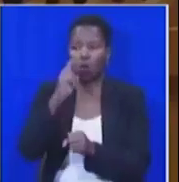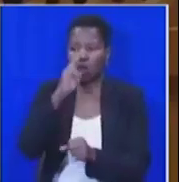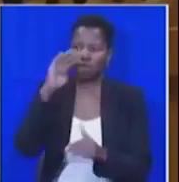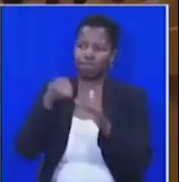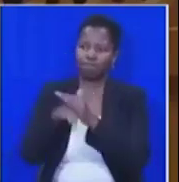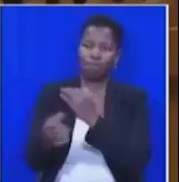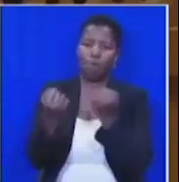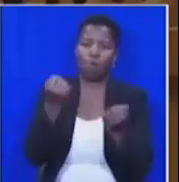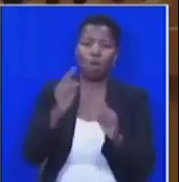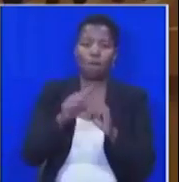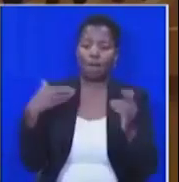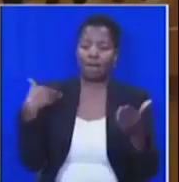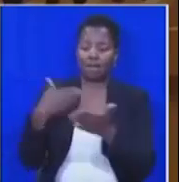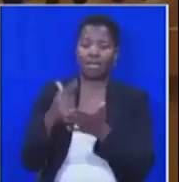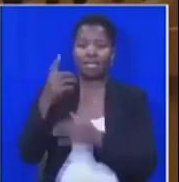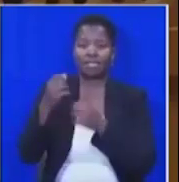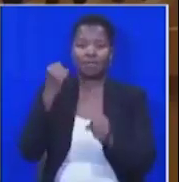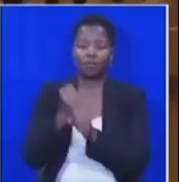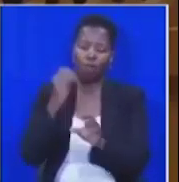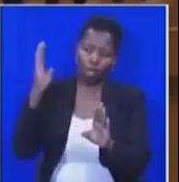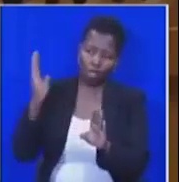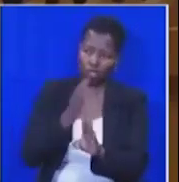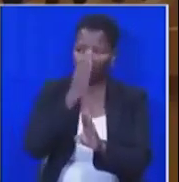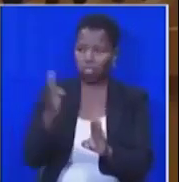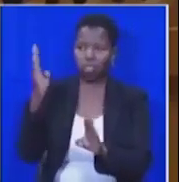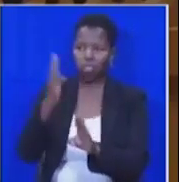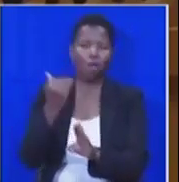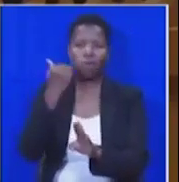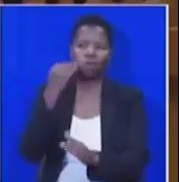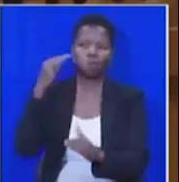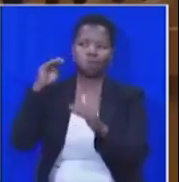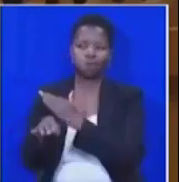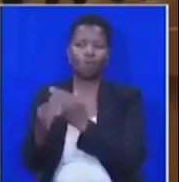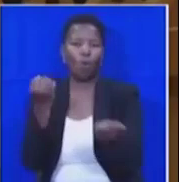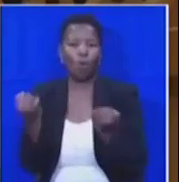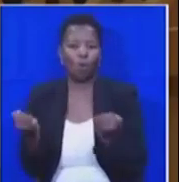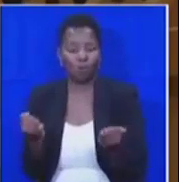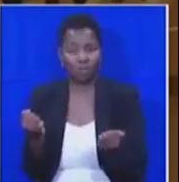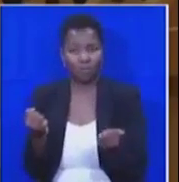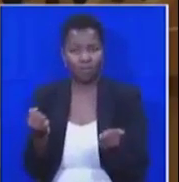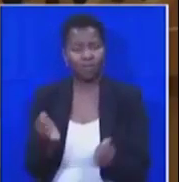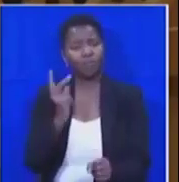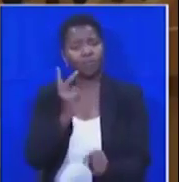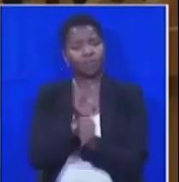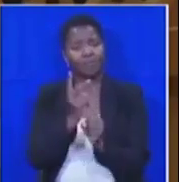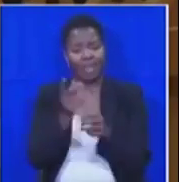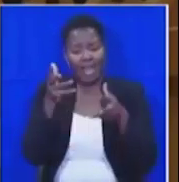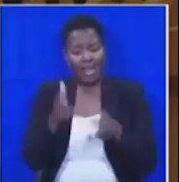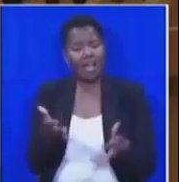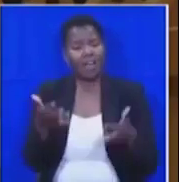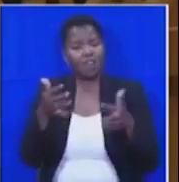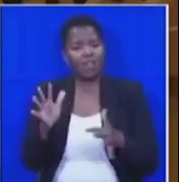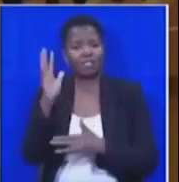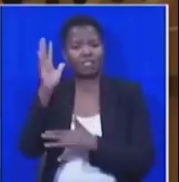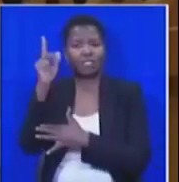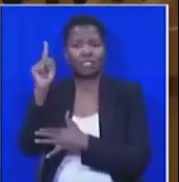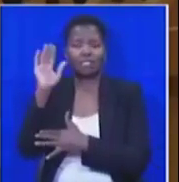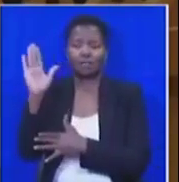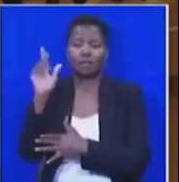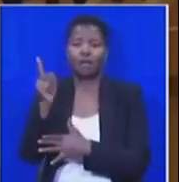spent the last 7 years worming his way out of having to have it. That's also why he spoke out of the left side of his